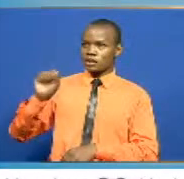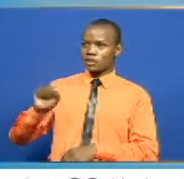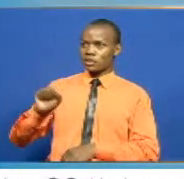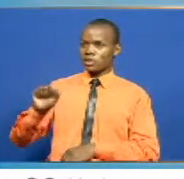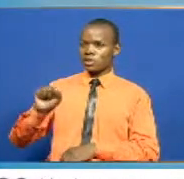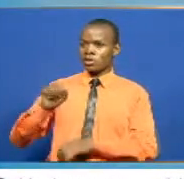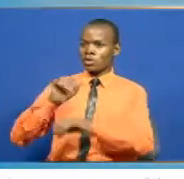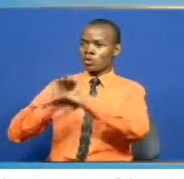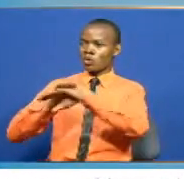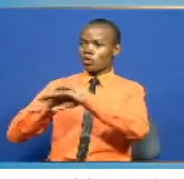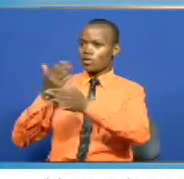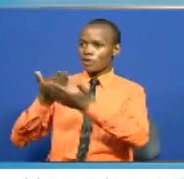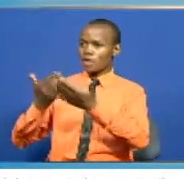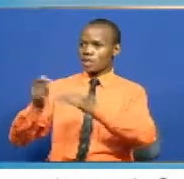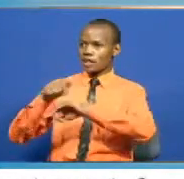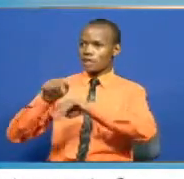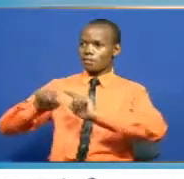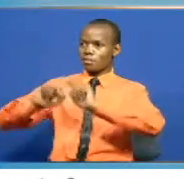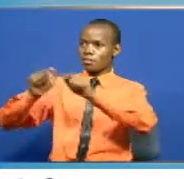going into this competition,